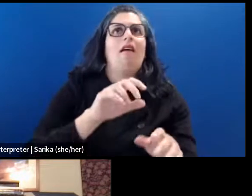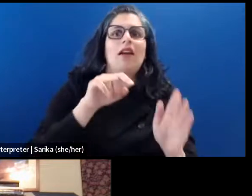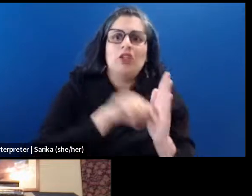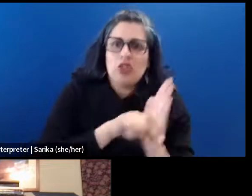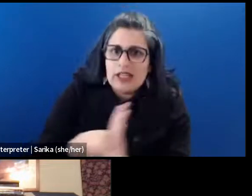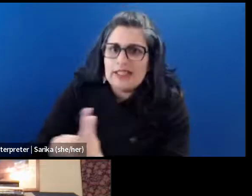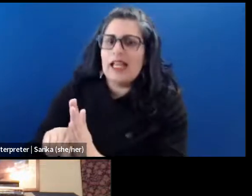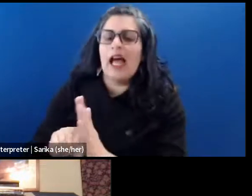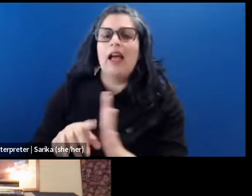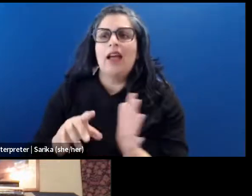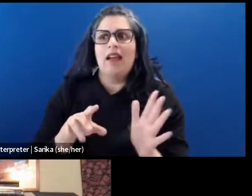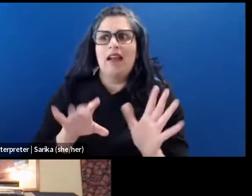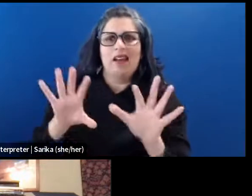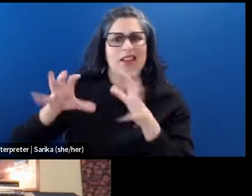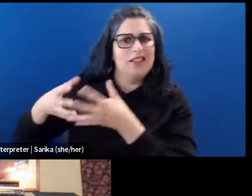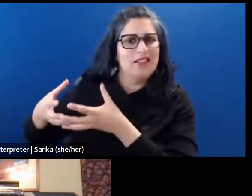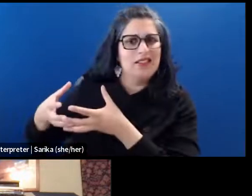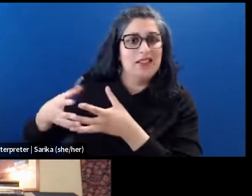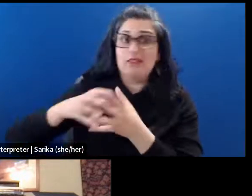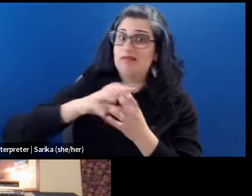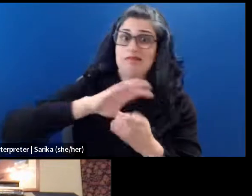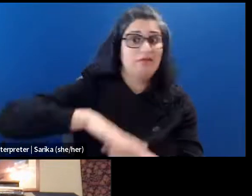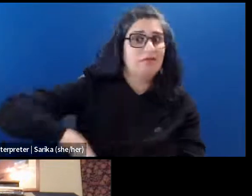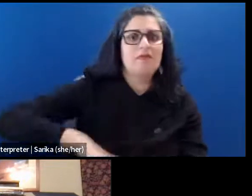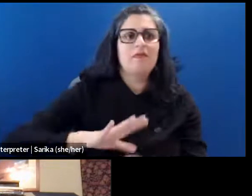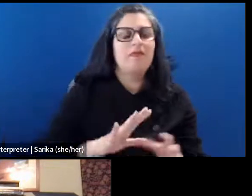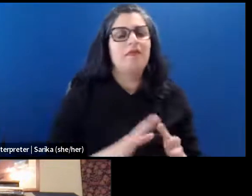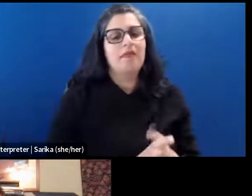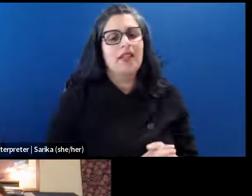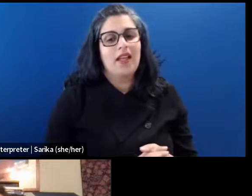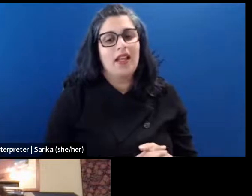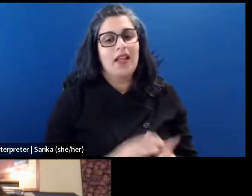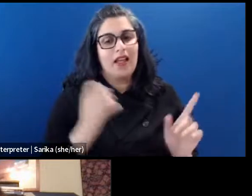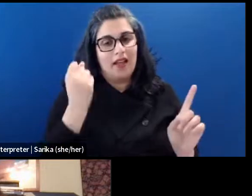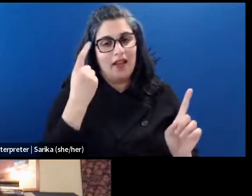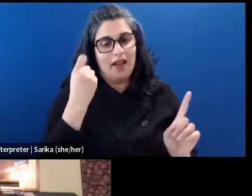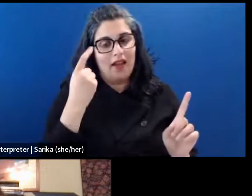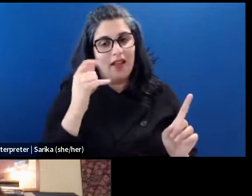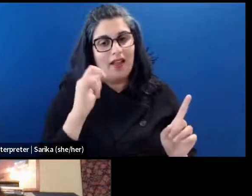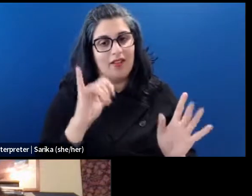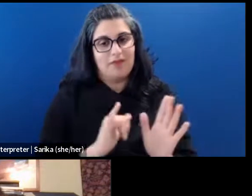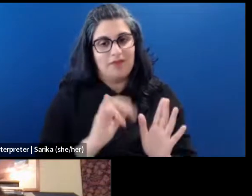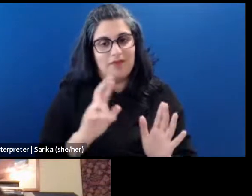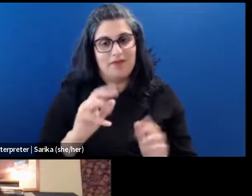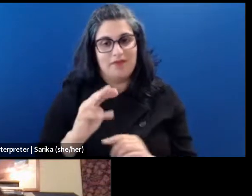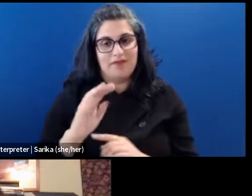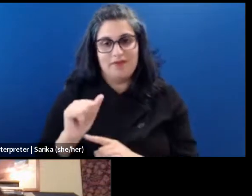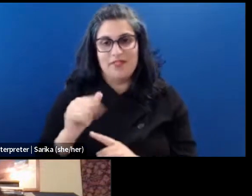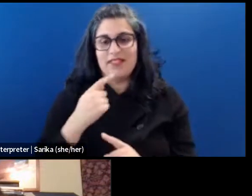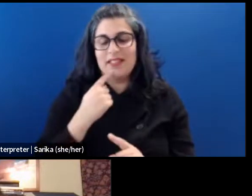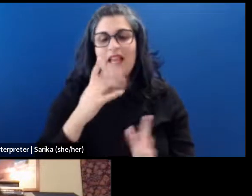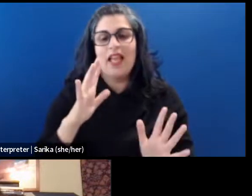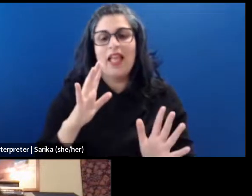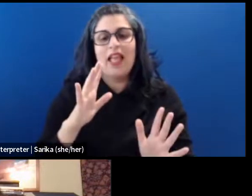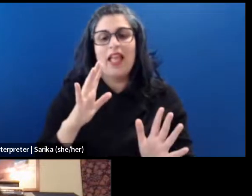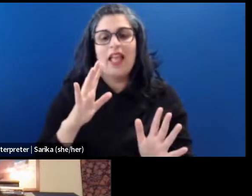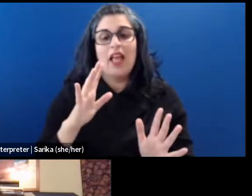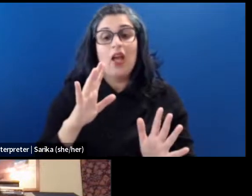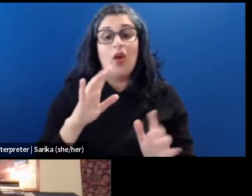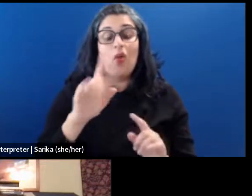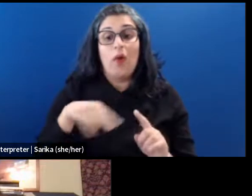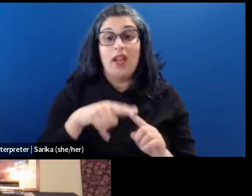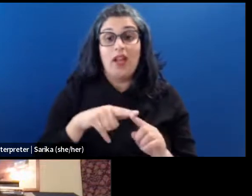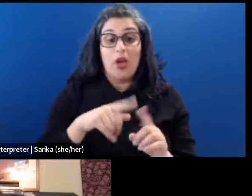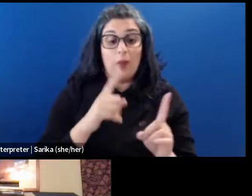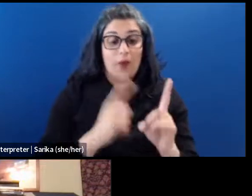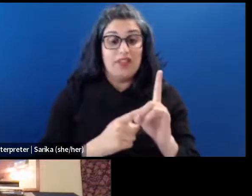resonance. And I also just want to point out that that is not the case in countries in which Buddhism is a majority religion,